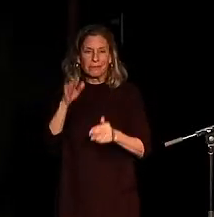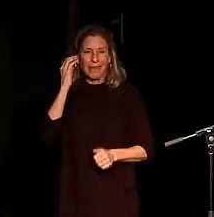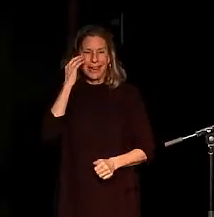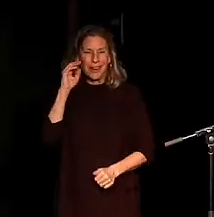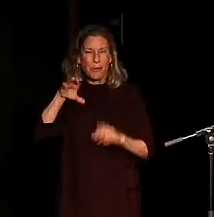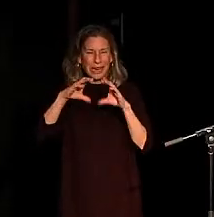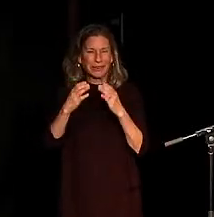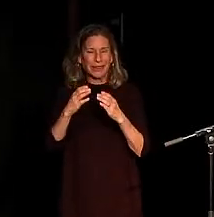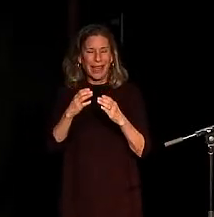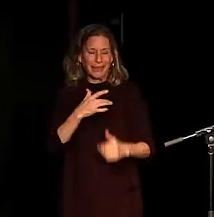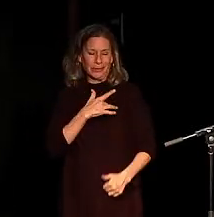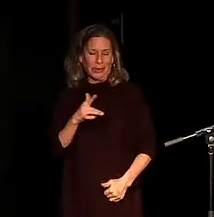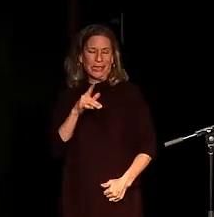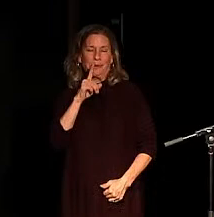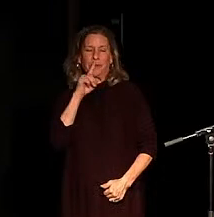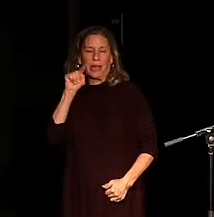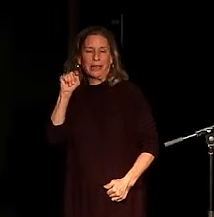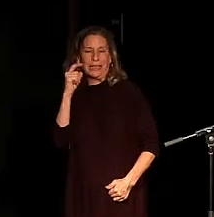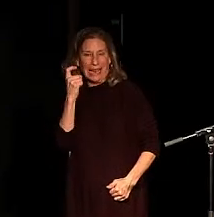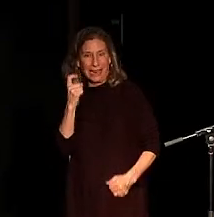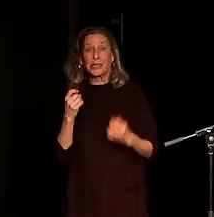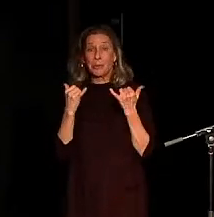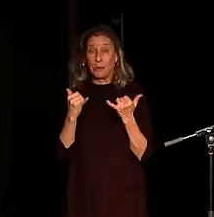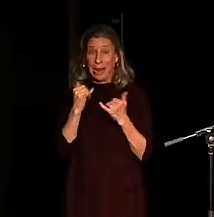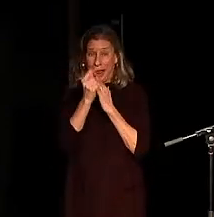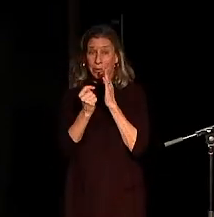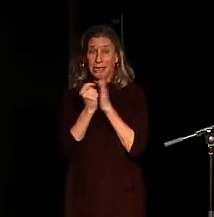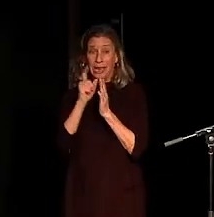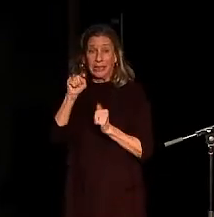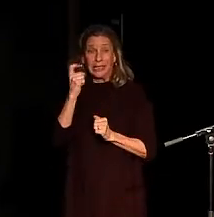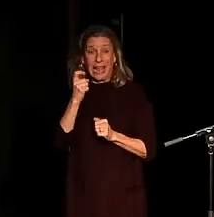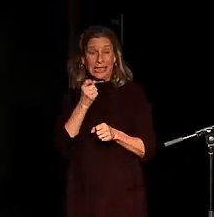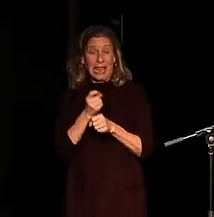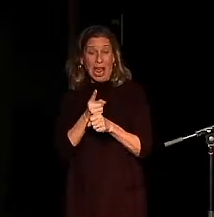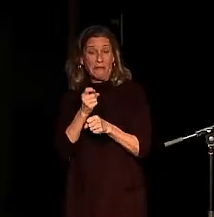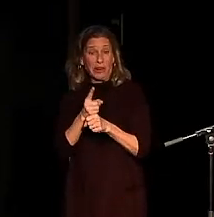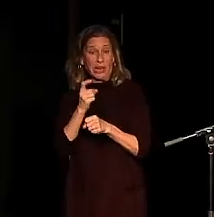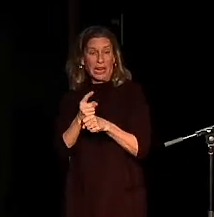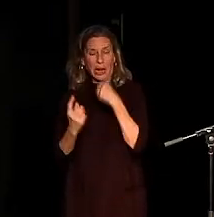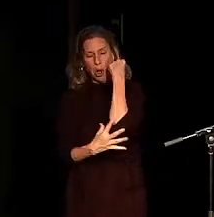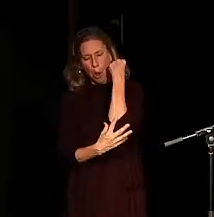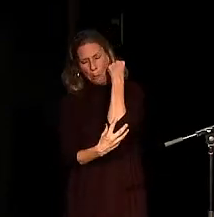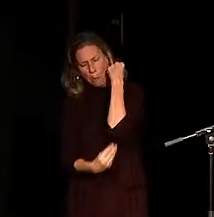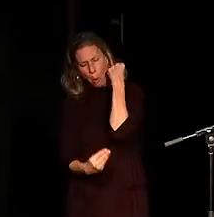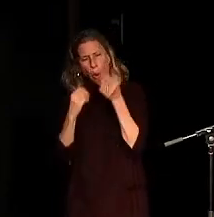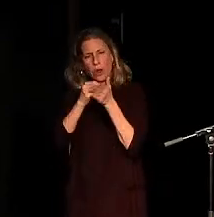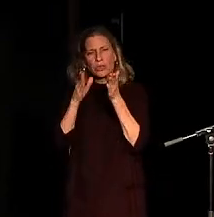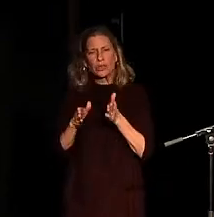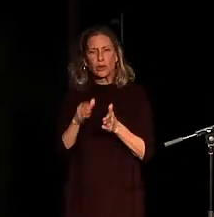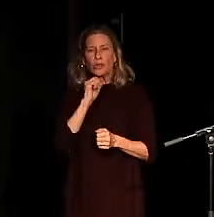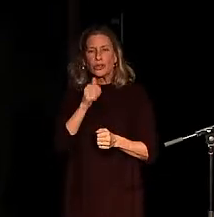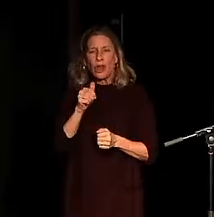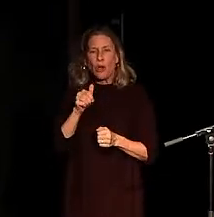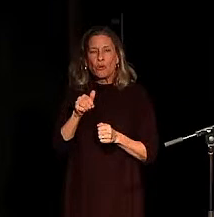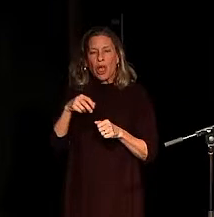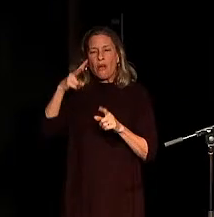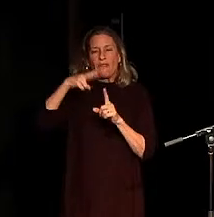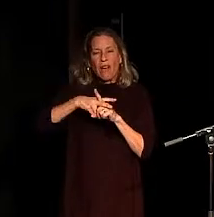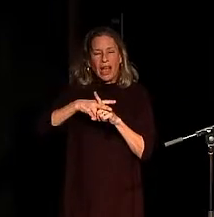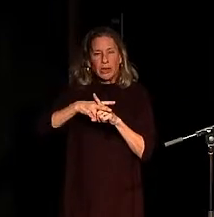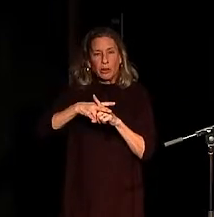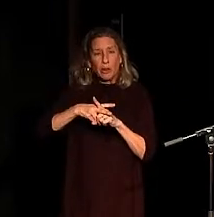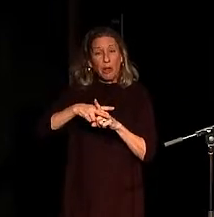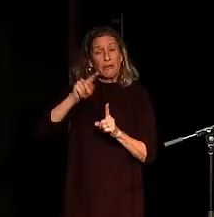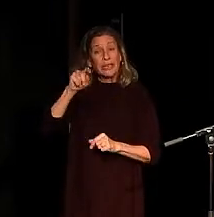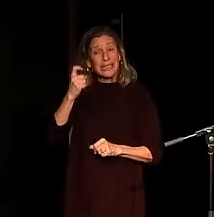in class, but it's tax filing season, and every year low-income New Yorkers fail to file for the EITC, the Earned Income Tax Credit. which means